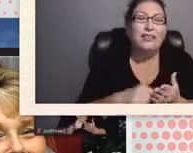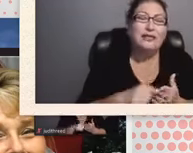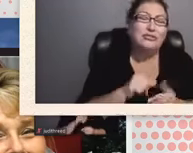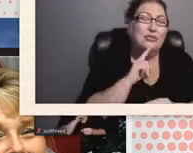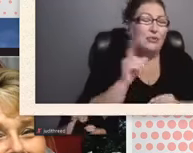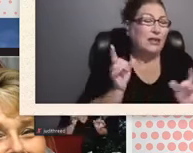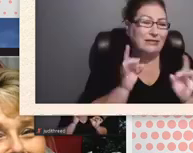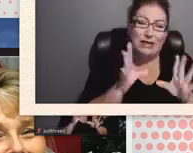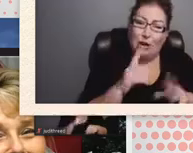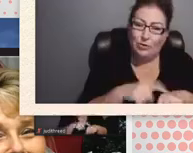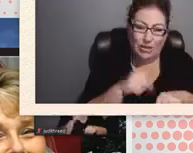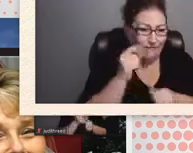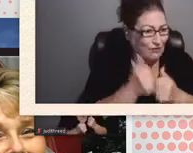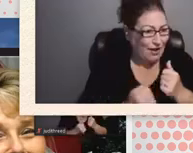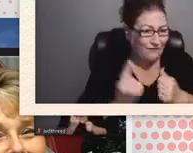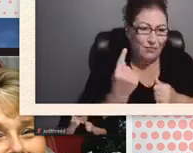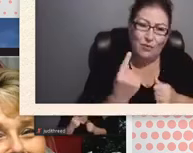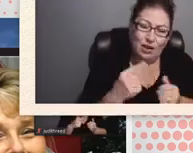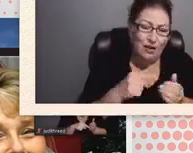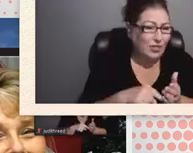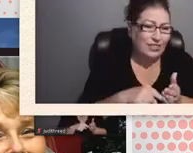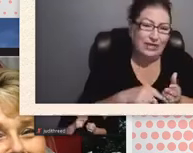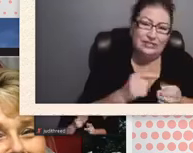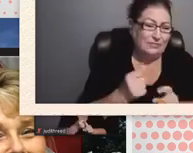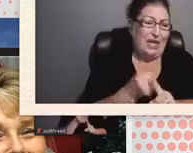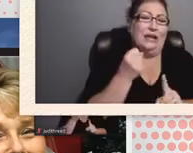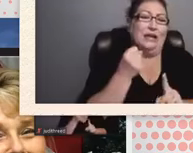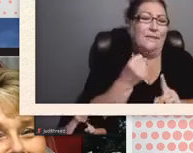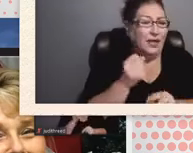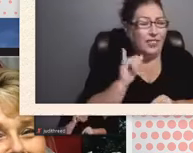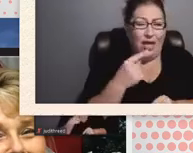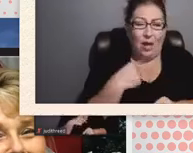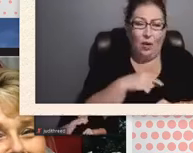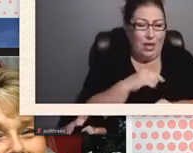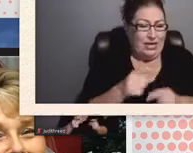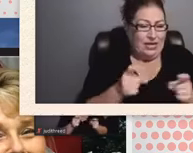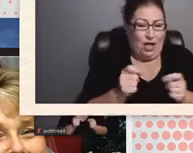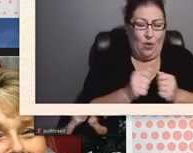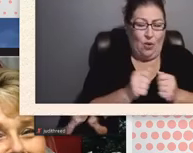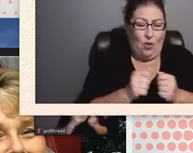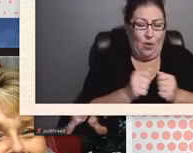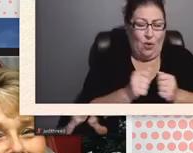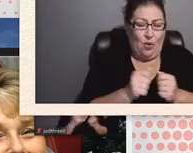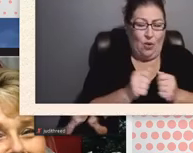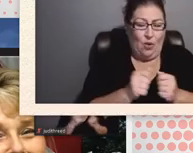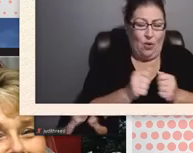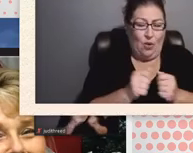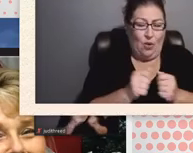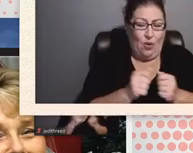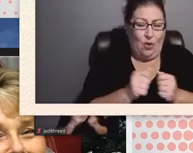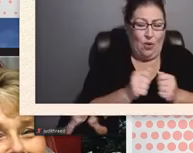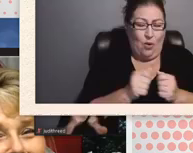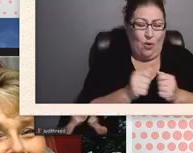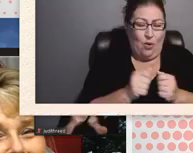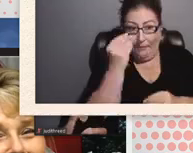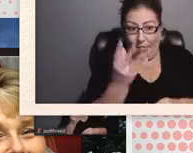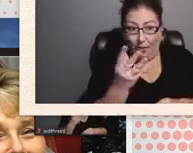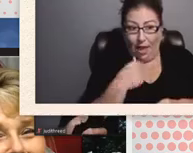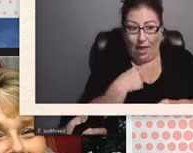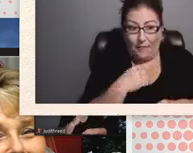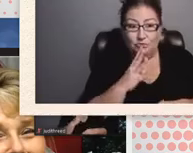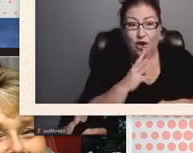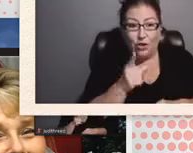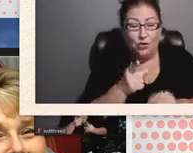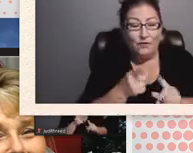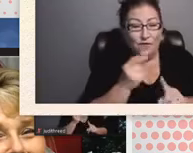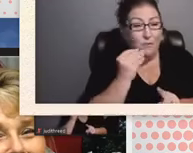time for everybody with this pandemic that we're all dealing with. And I'm, by the way, speaking to you from home. In fact, all